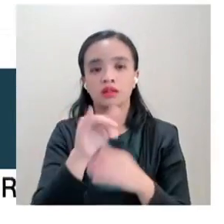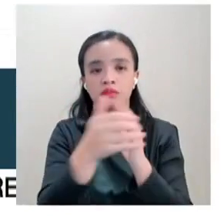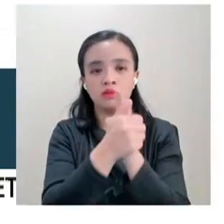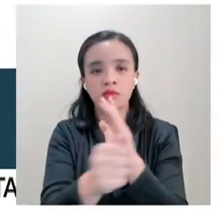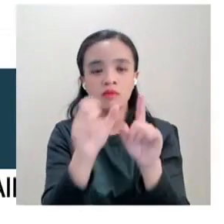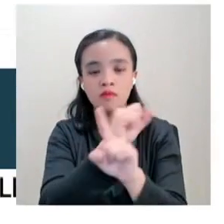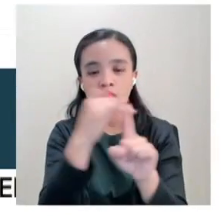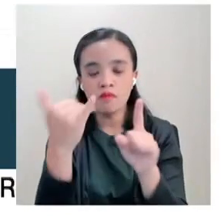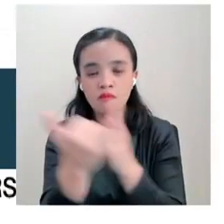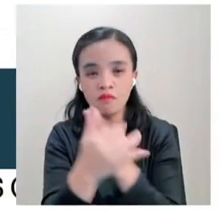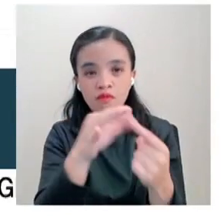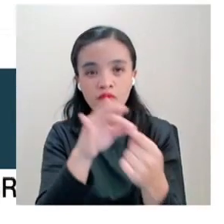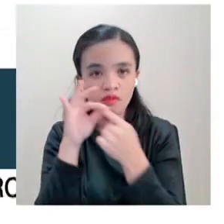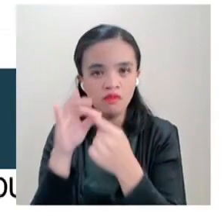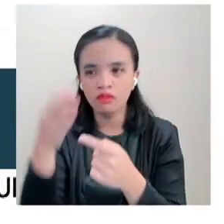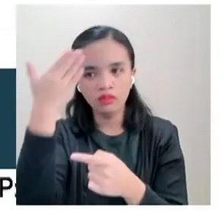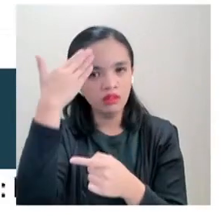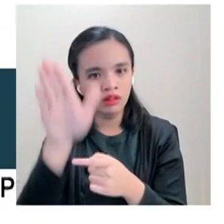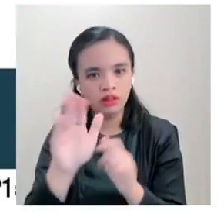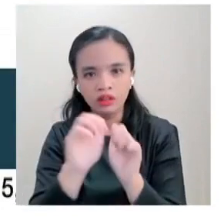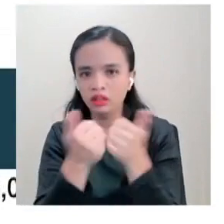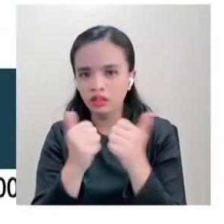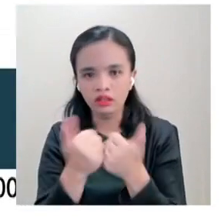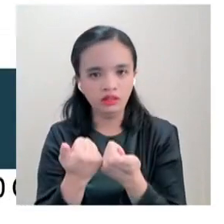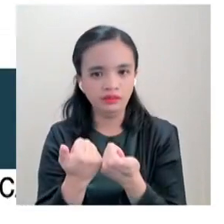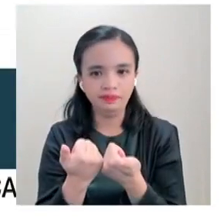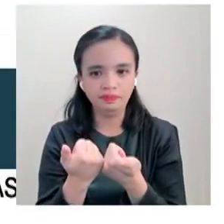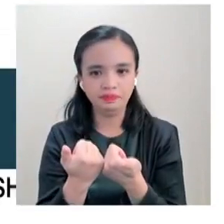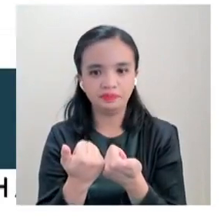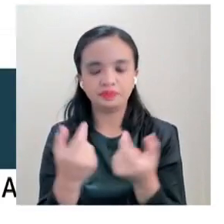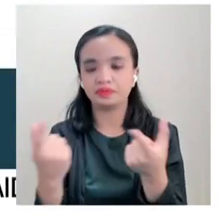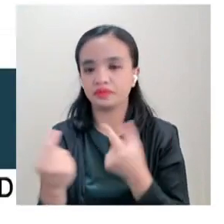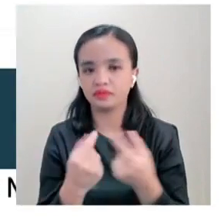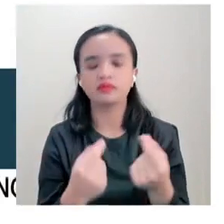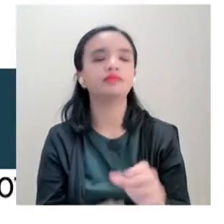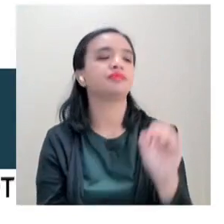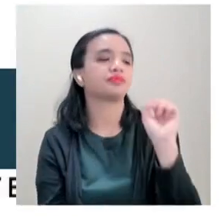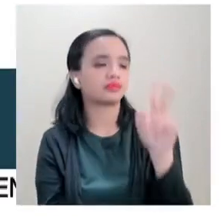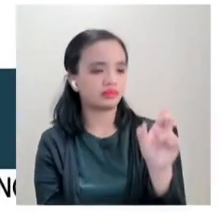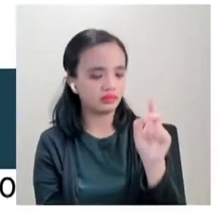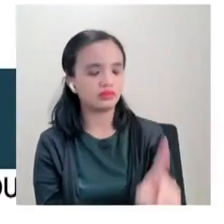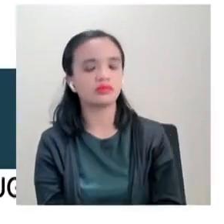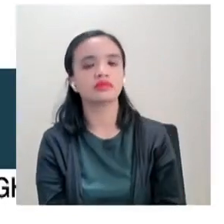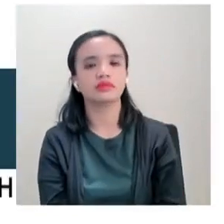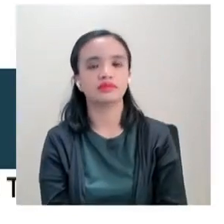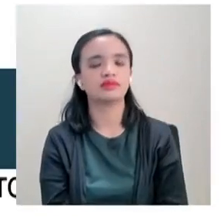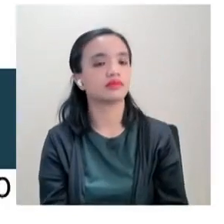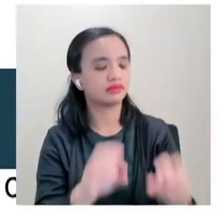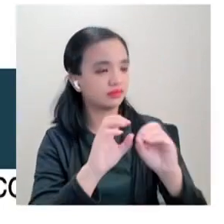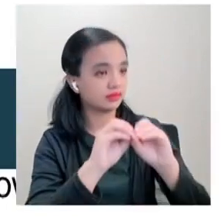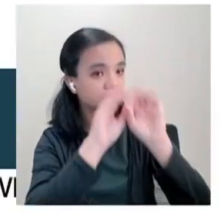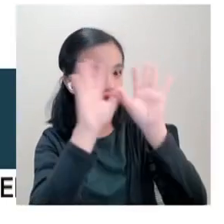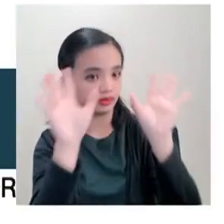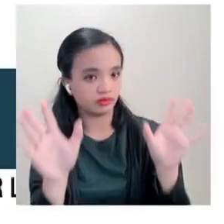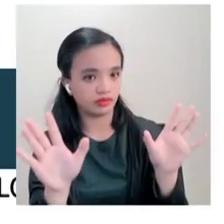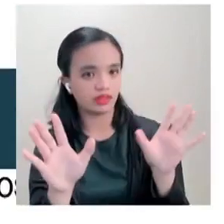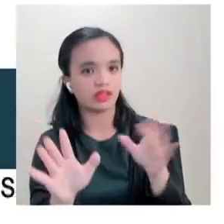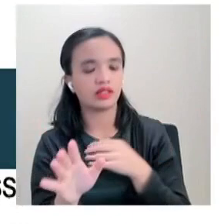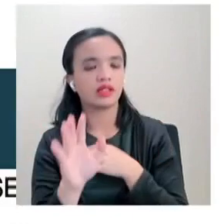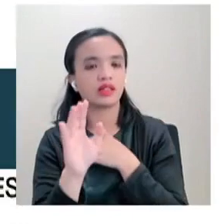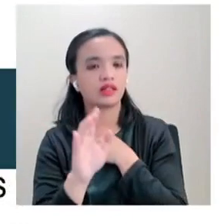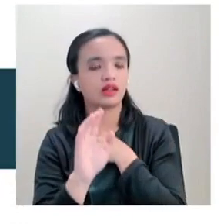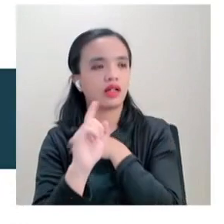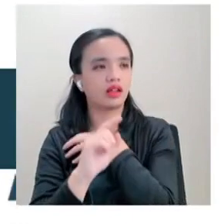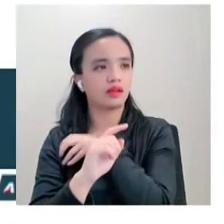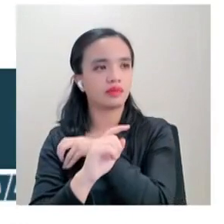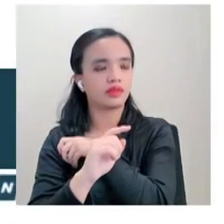hand, will not know how to play its position. All right. So it's very clear from where you're coming from that it's not about the person,